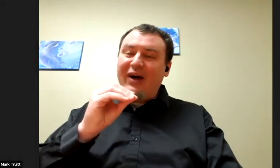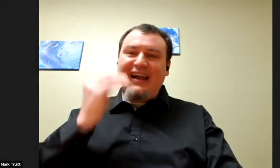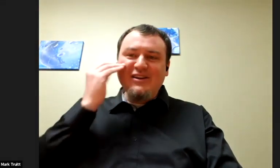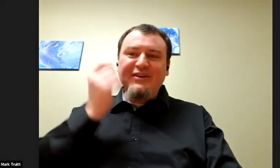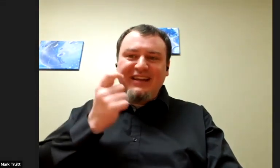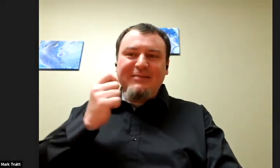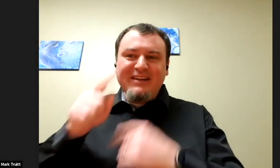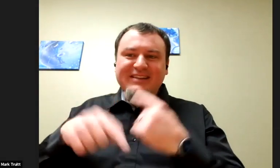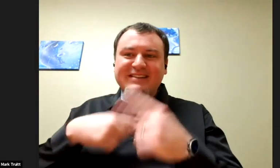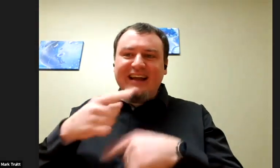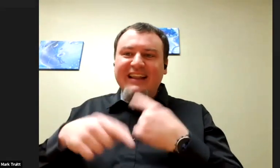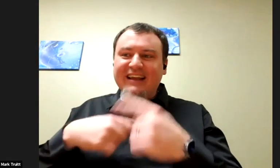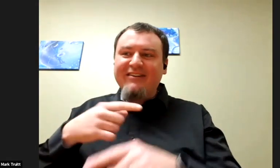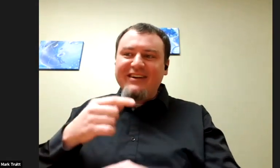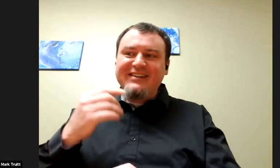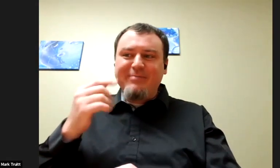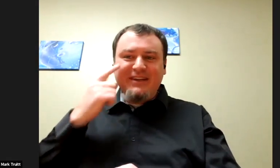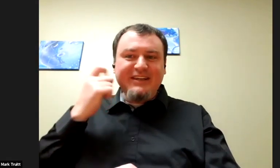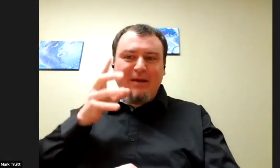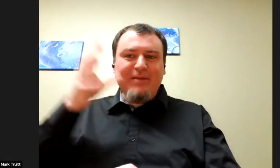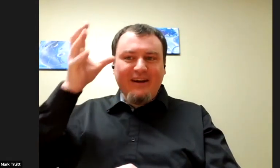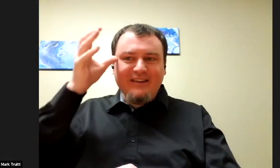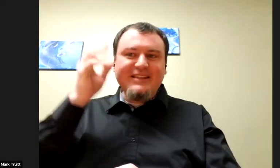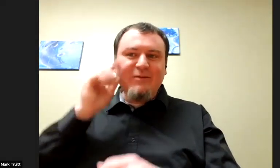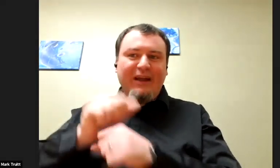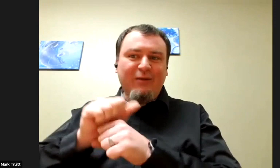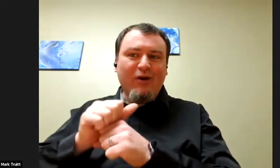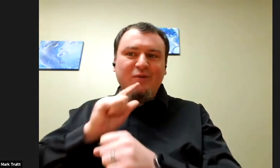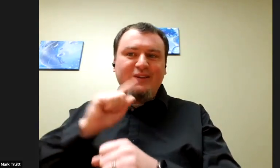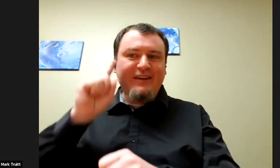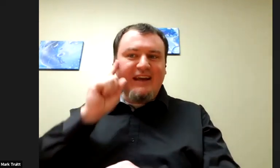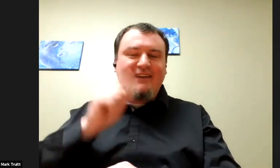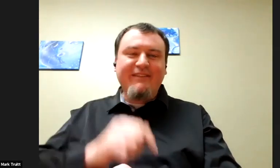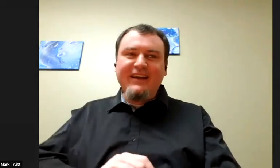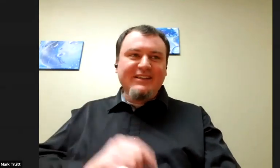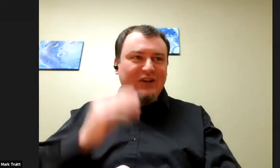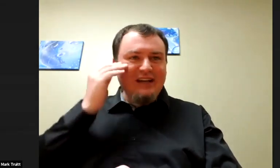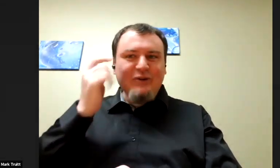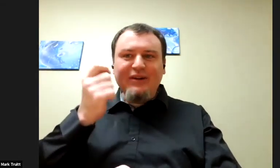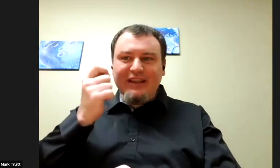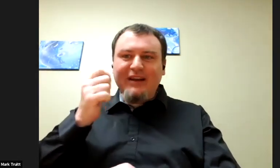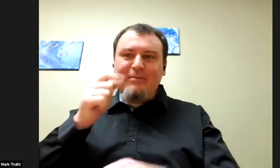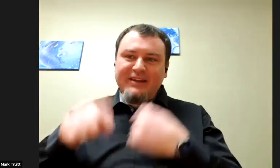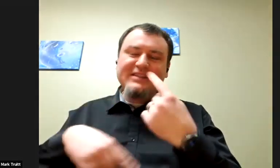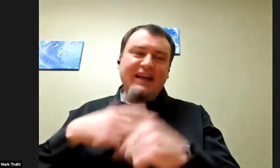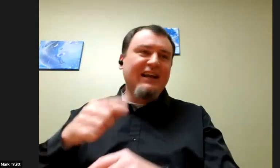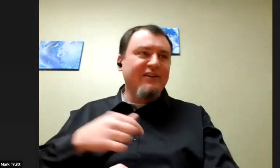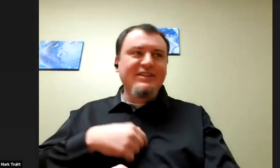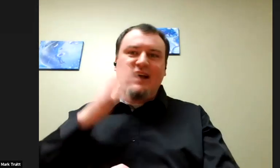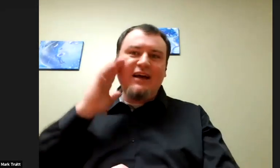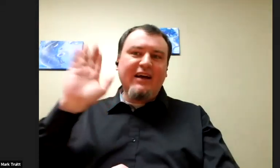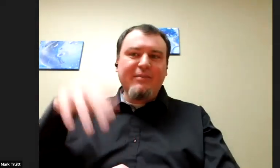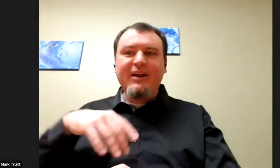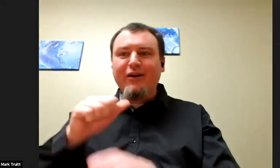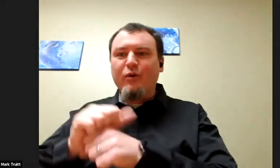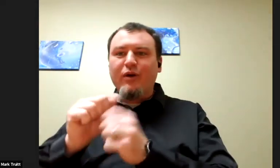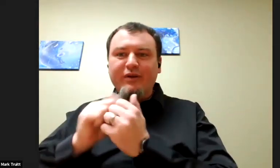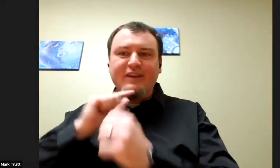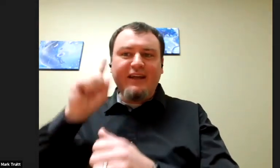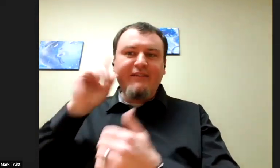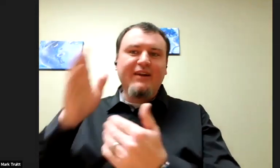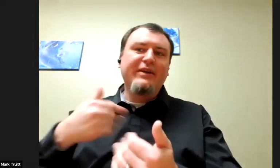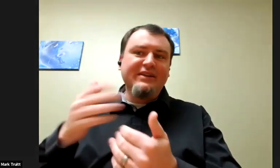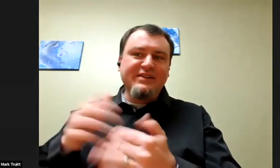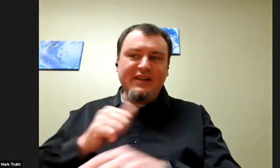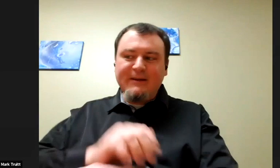And so I knew a little bit of sign language because my parents had worked with the deaf. So I knew a little bit of sign language. I'm going to go work